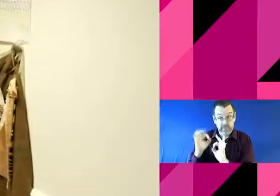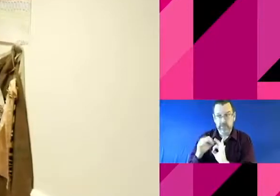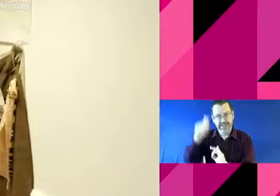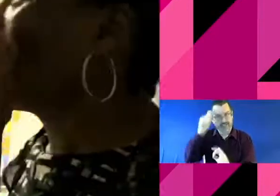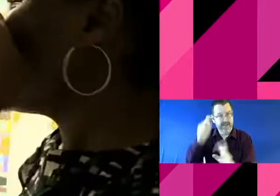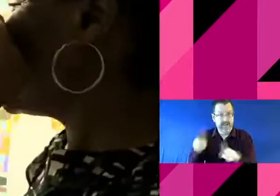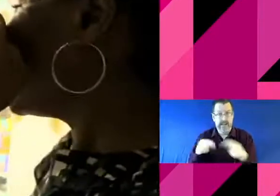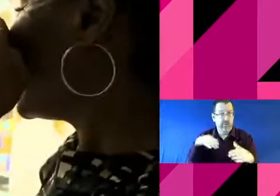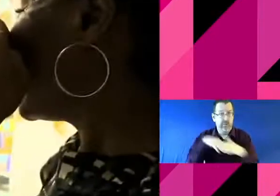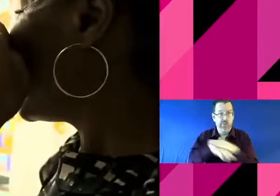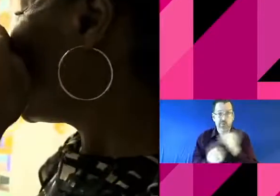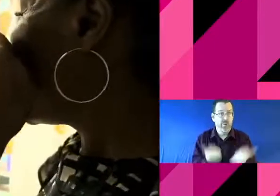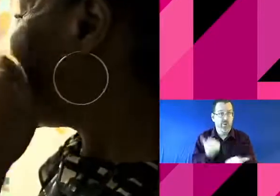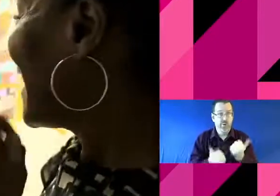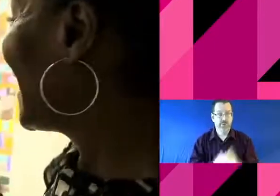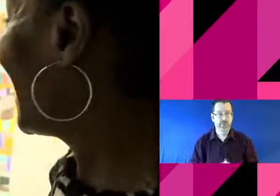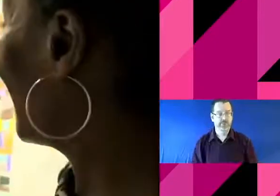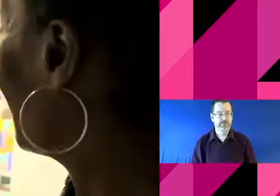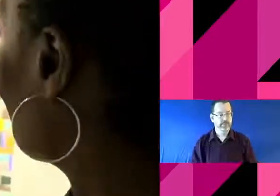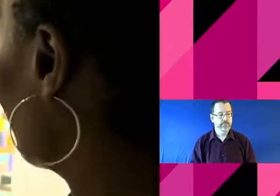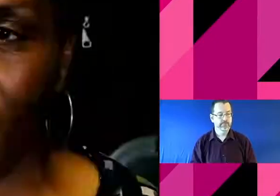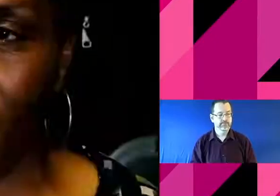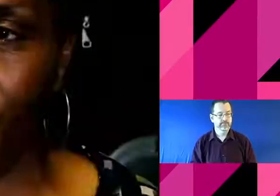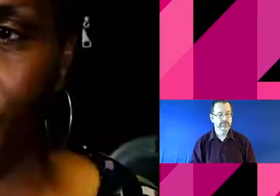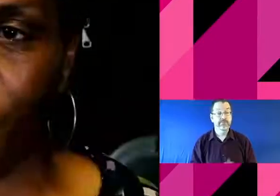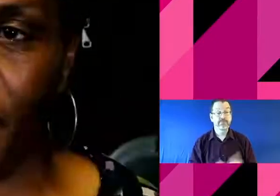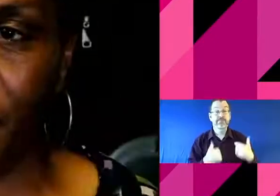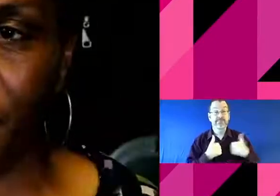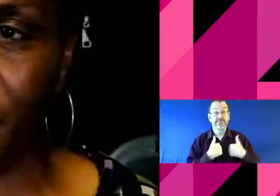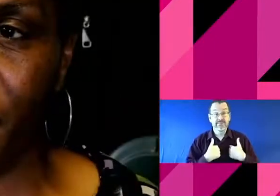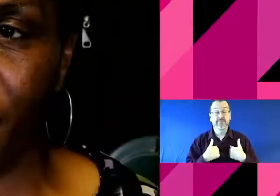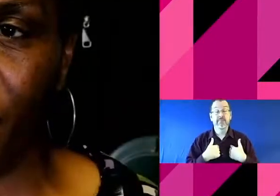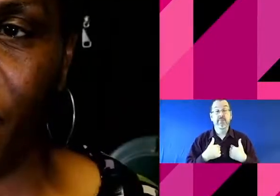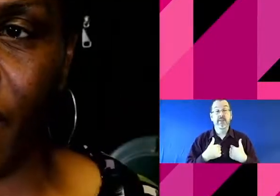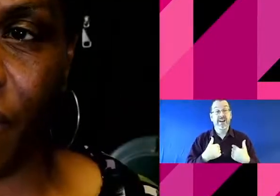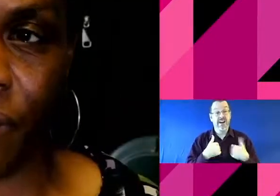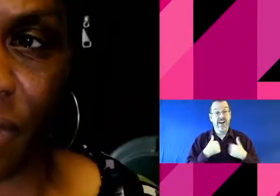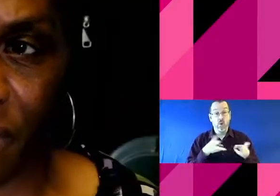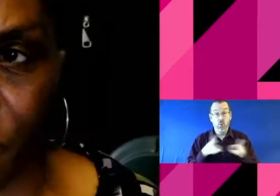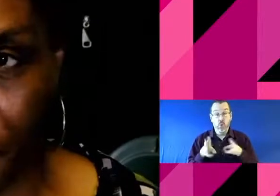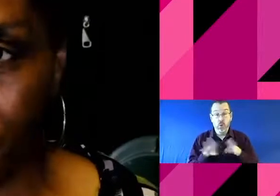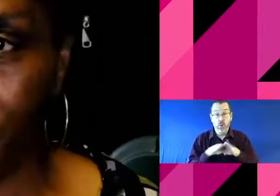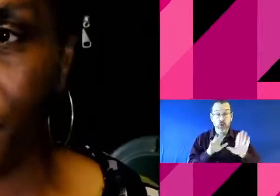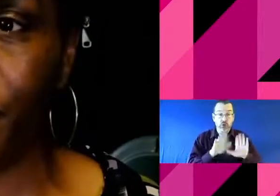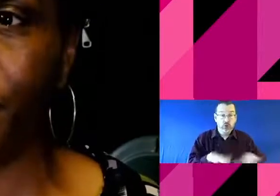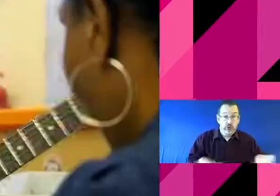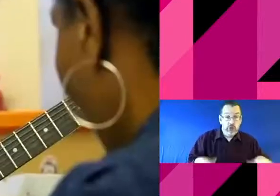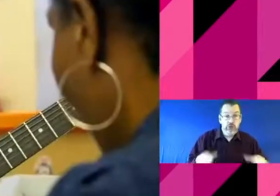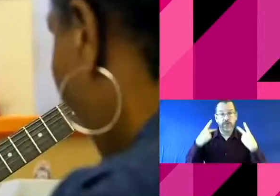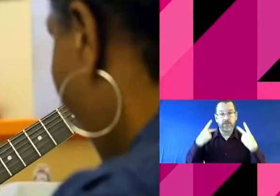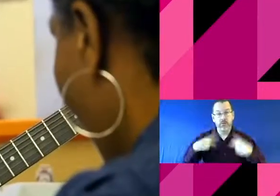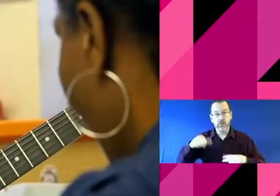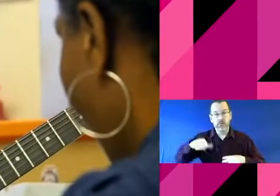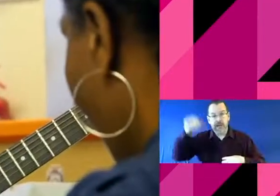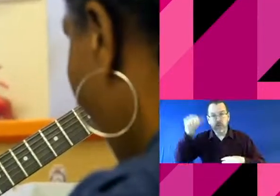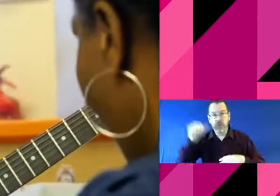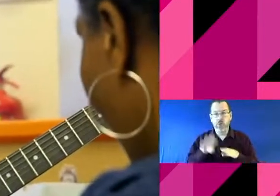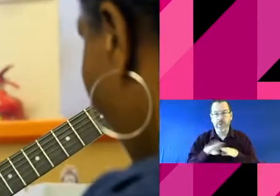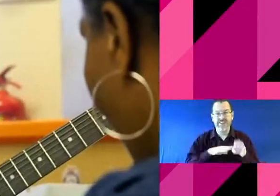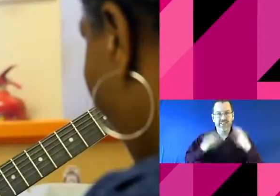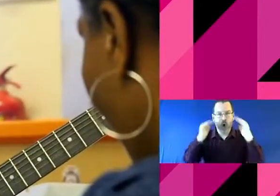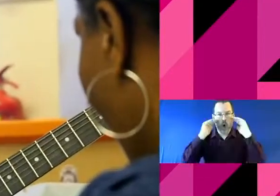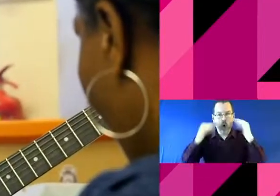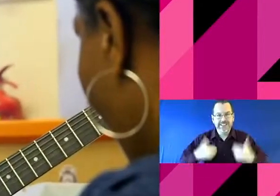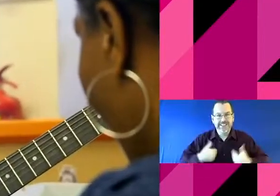I tend to work with children and vulnerable adults if they've got like an autistic spectrum disorder or